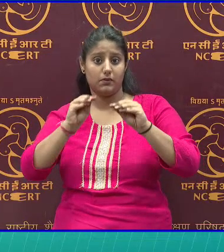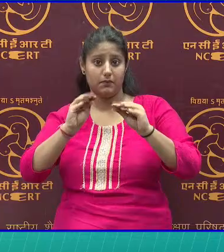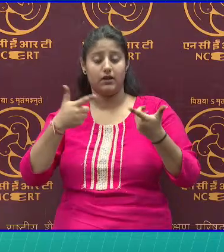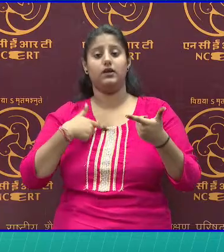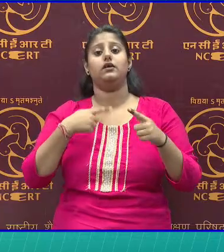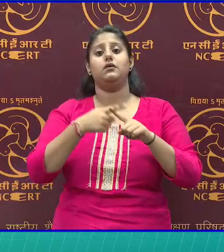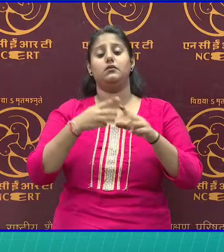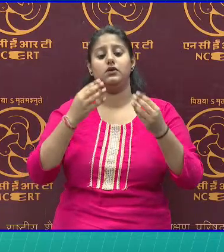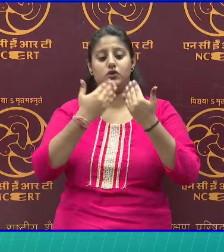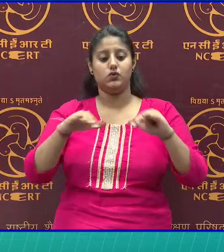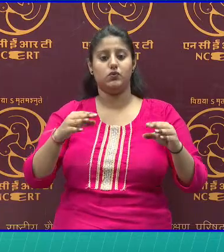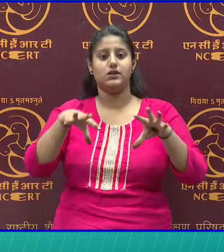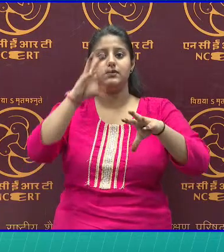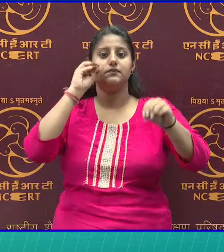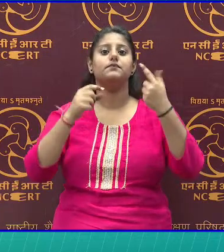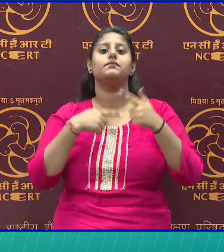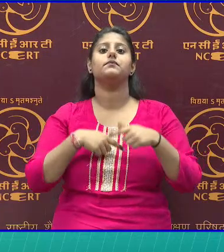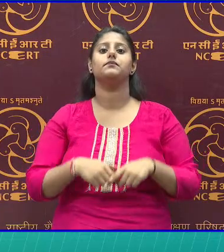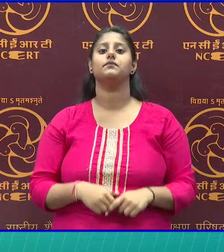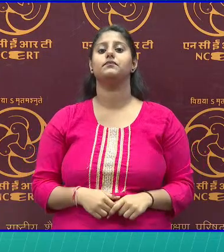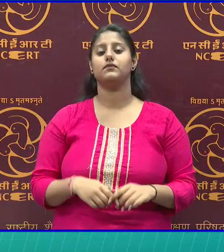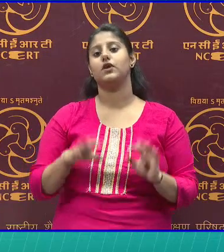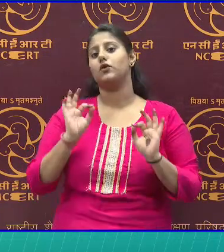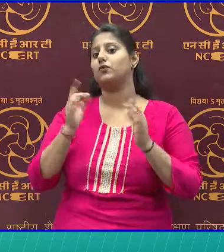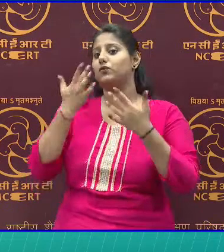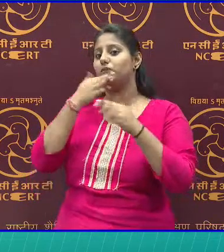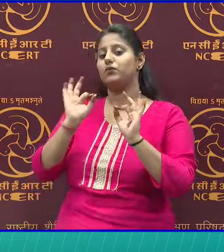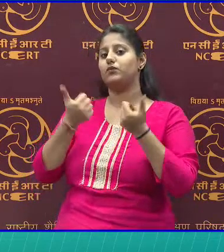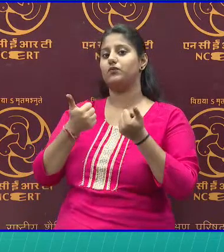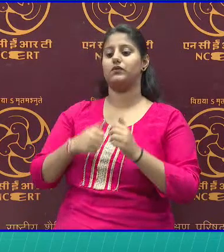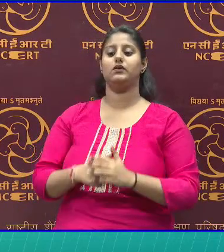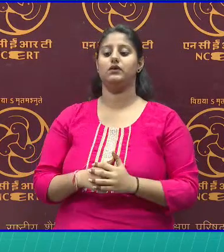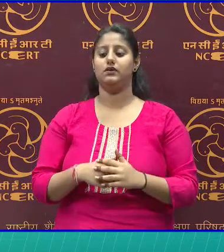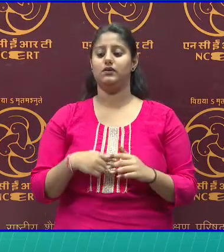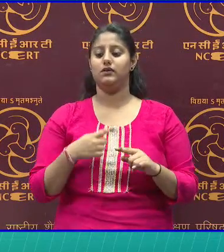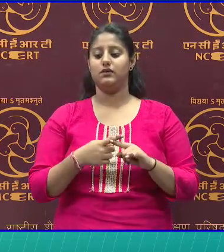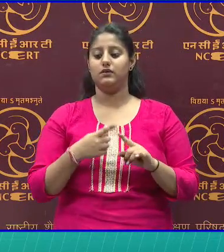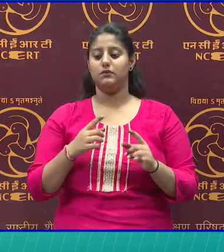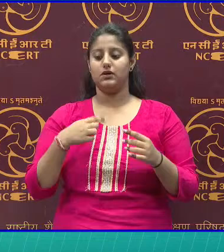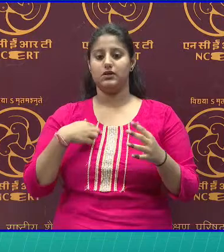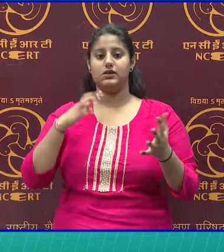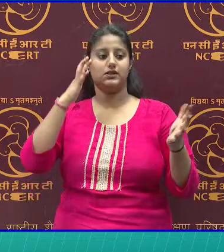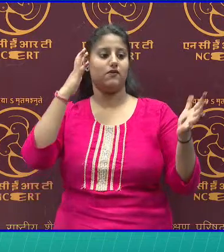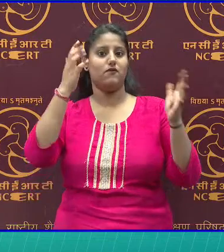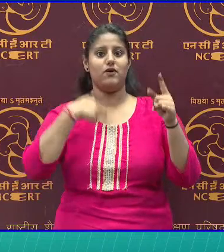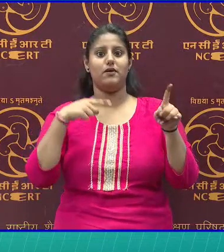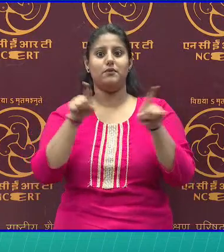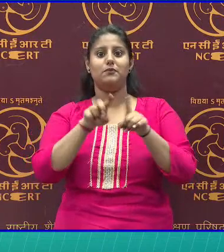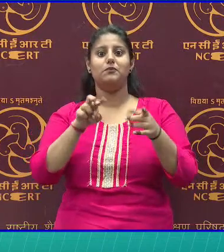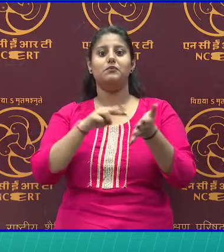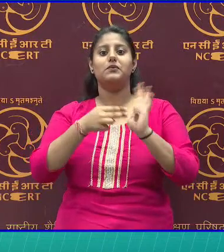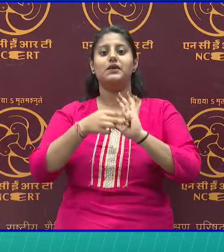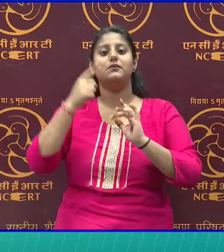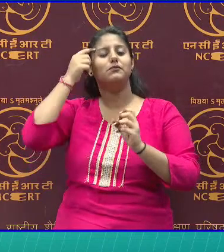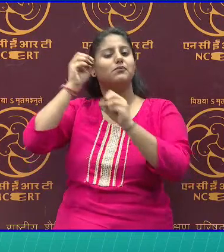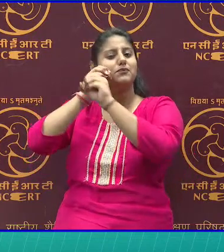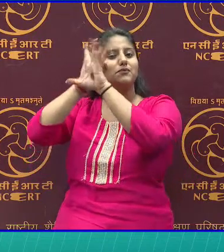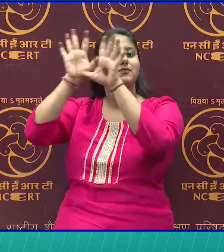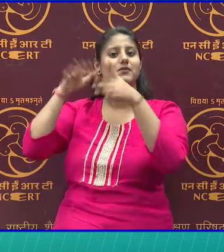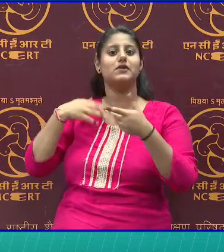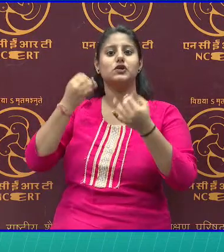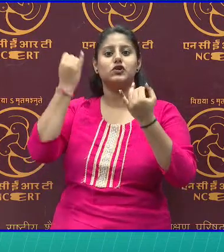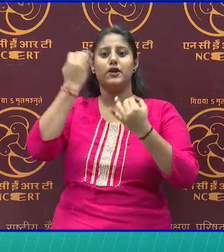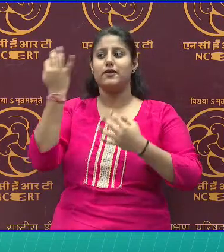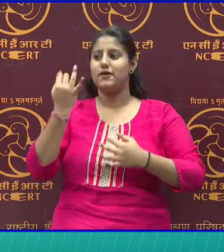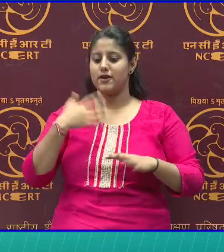the students and other stakeholders as well. Wonderful. And there's also the world of imagination, which this book also explores by giving